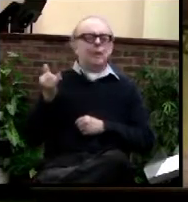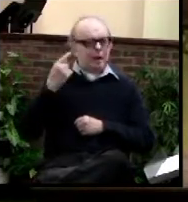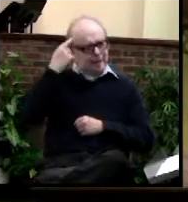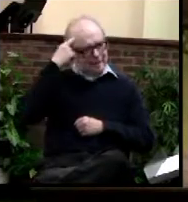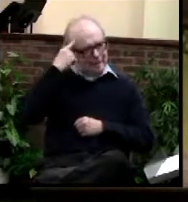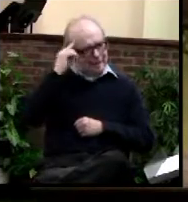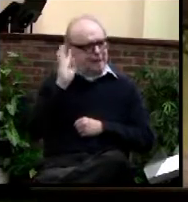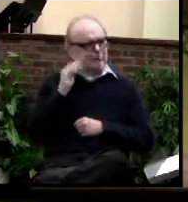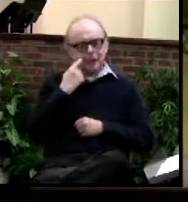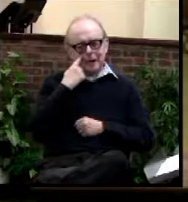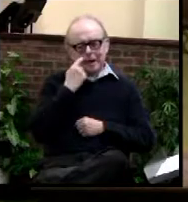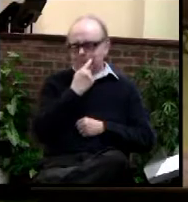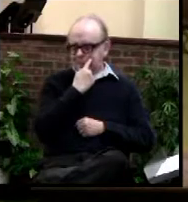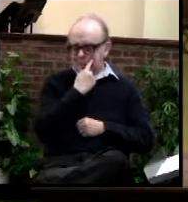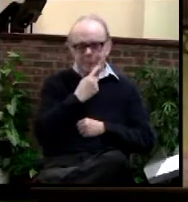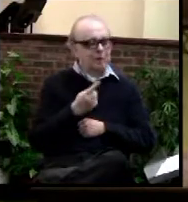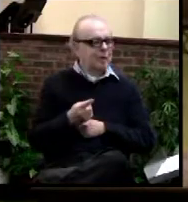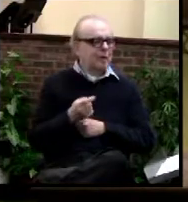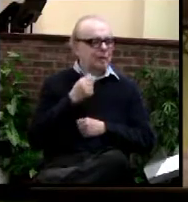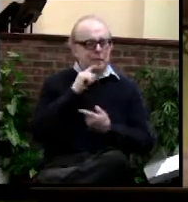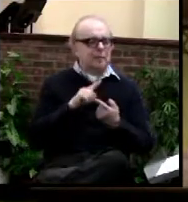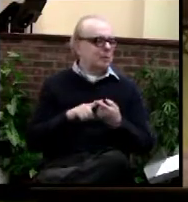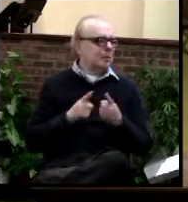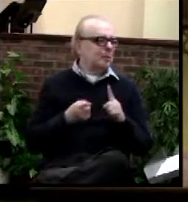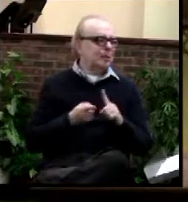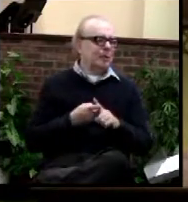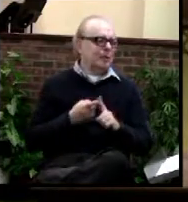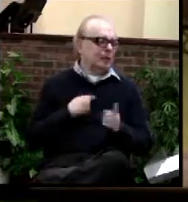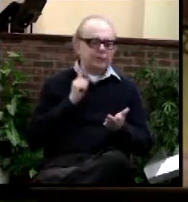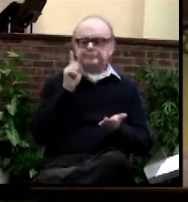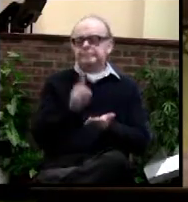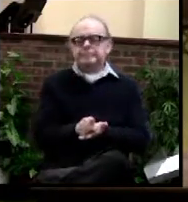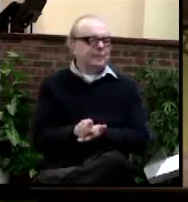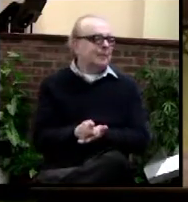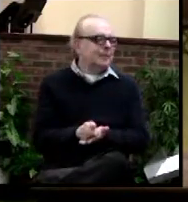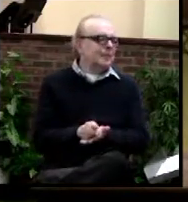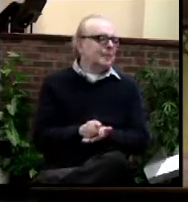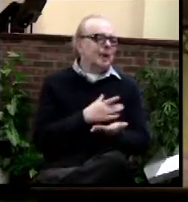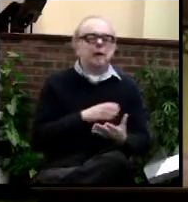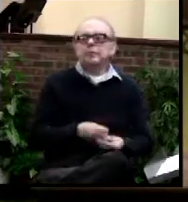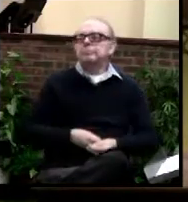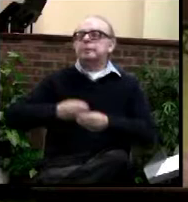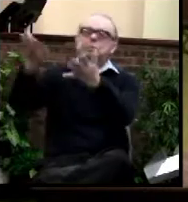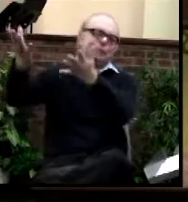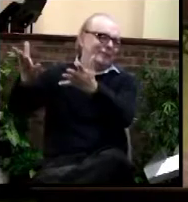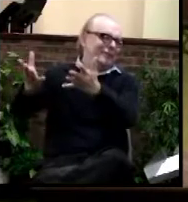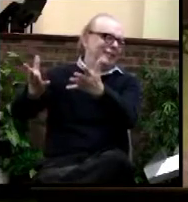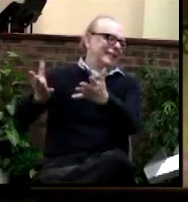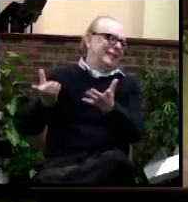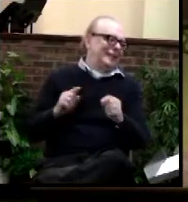blue-eyed girl that just took my heart. When we were